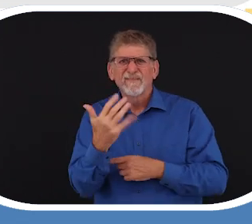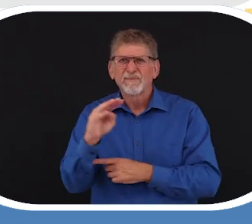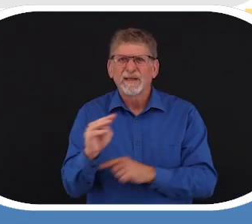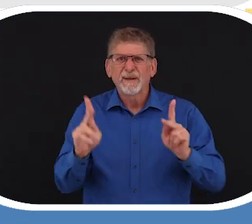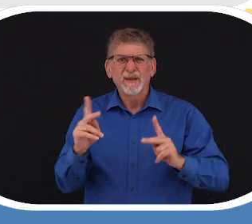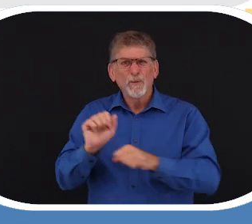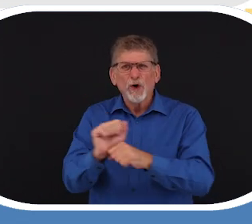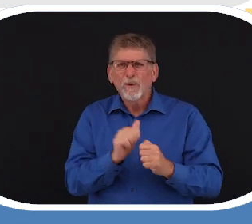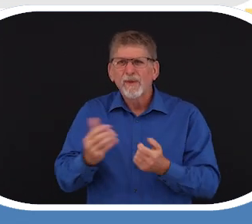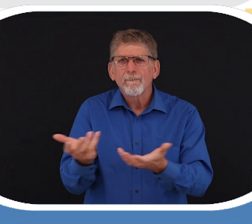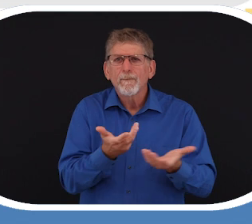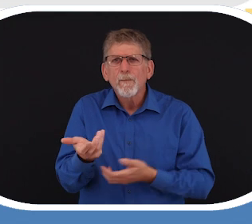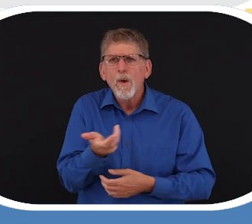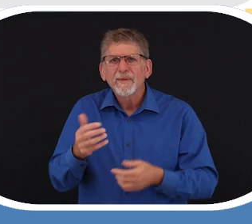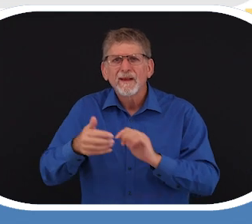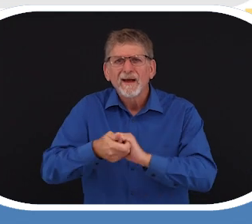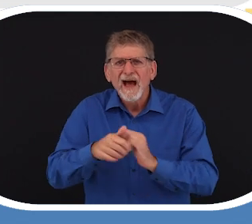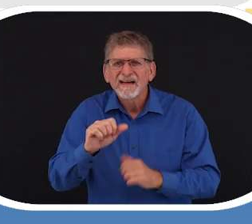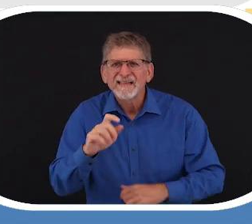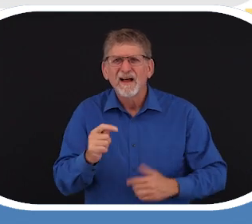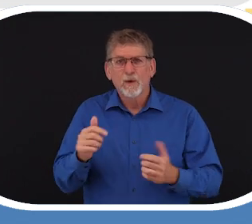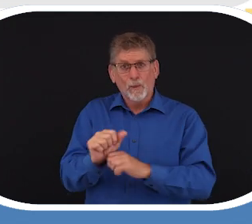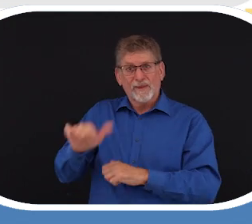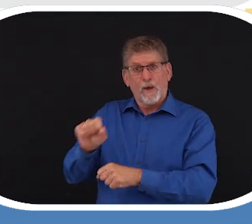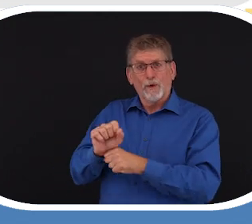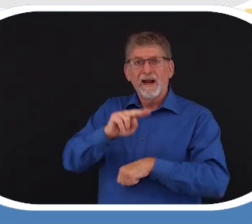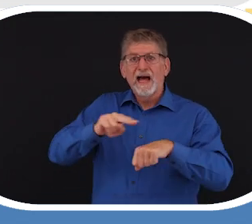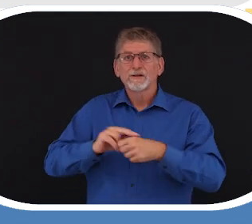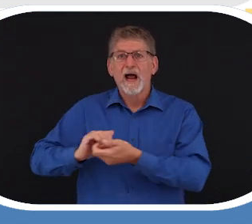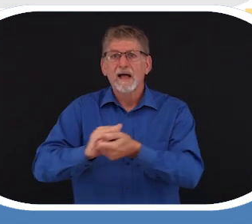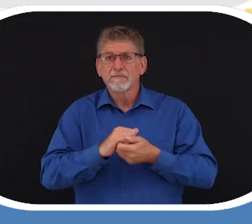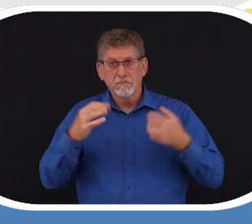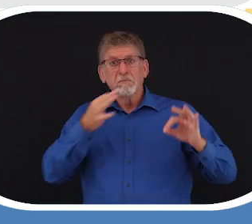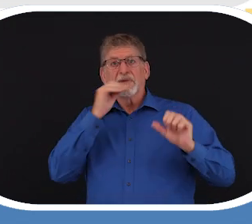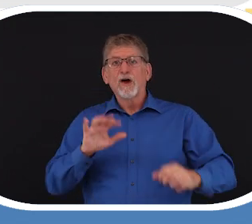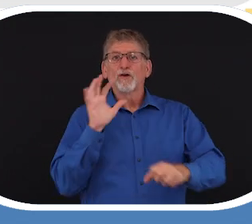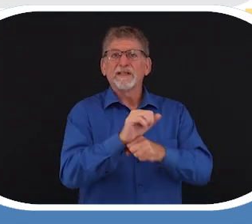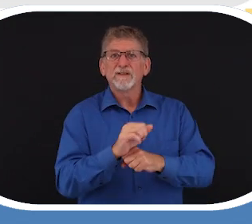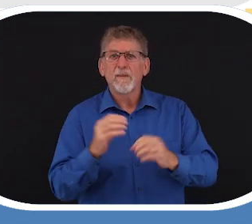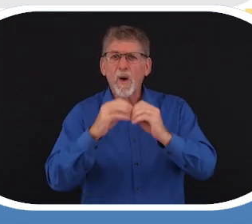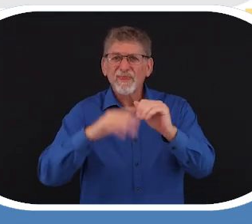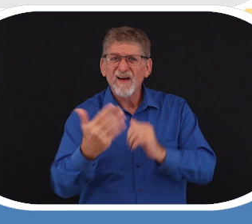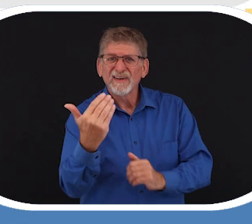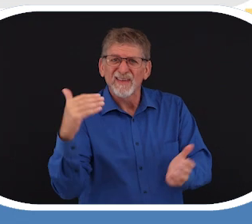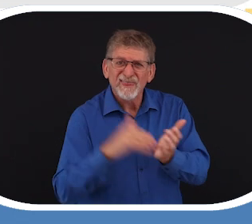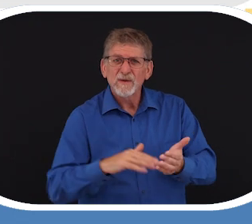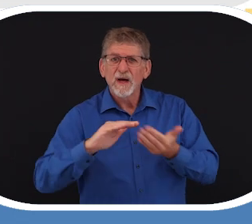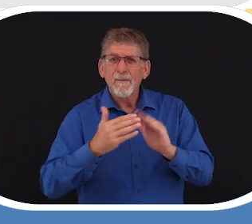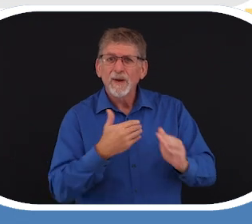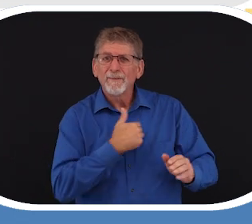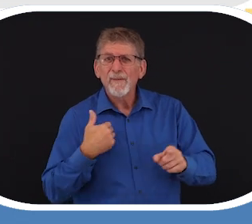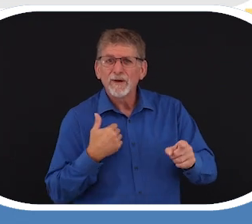mobile engagement asset, through that work, the National Alliance have been able to reach more than 15,000 community members through collaboration with